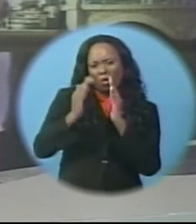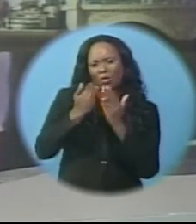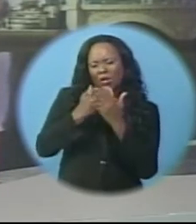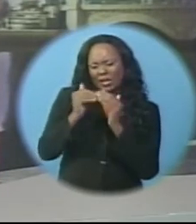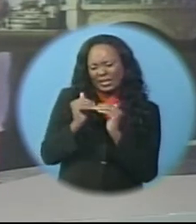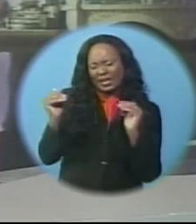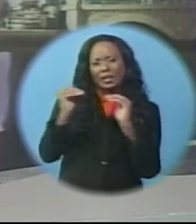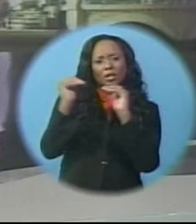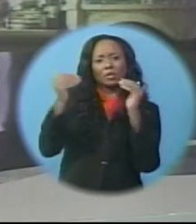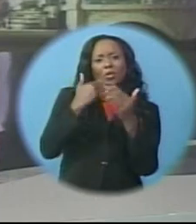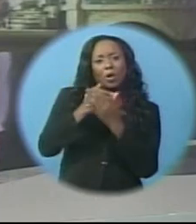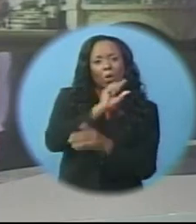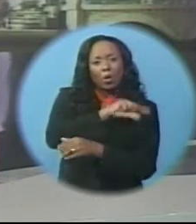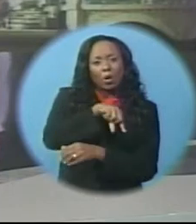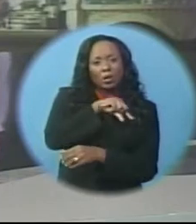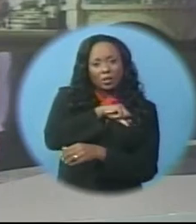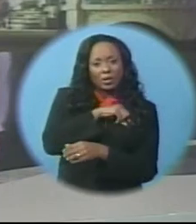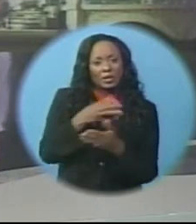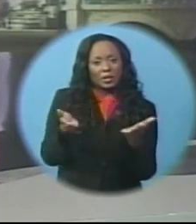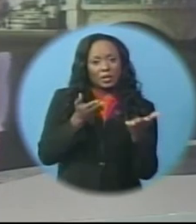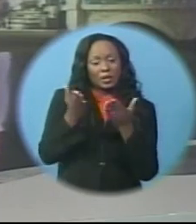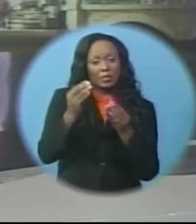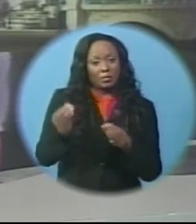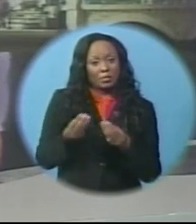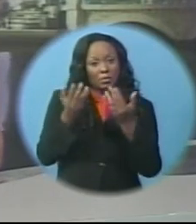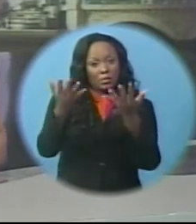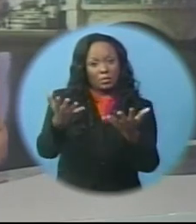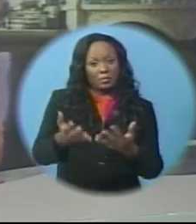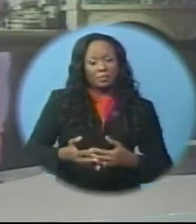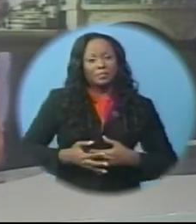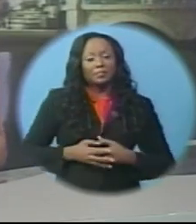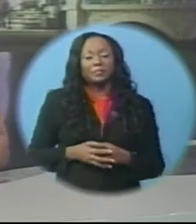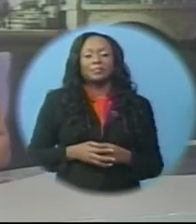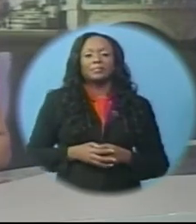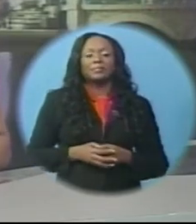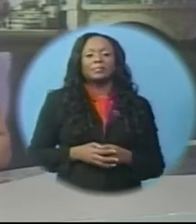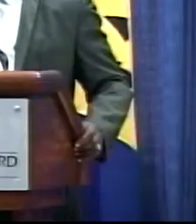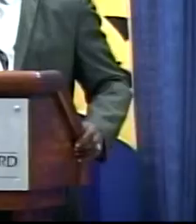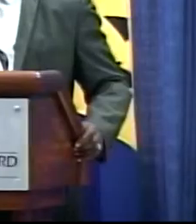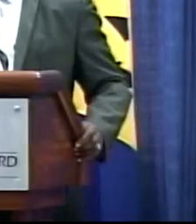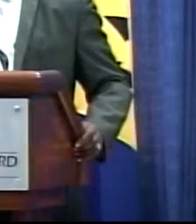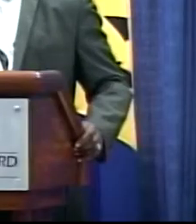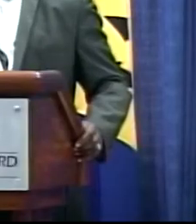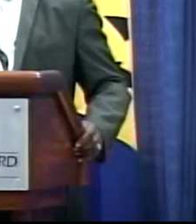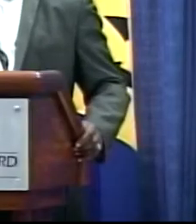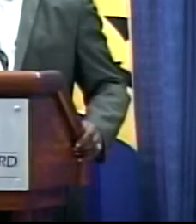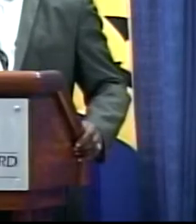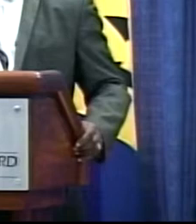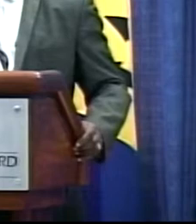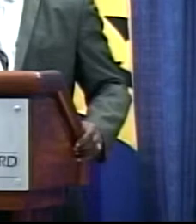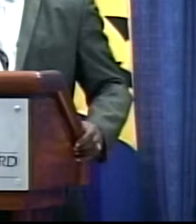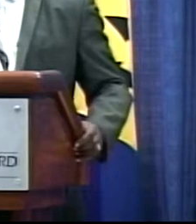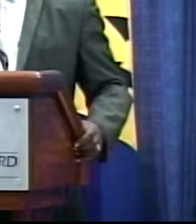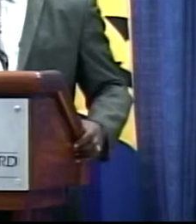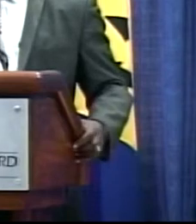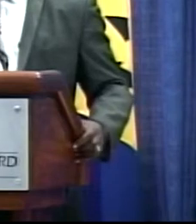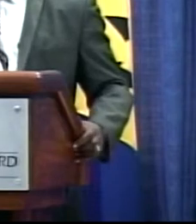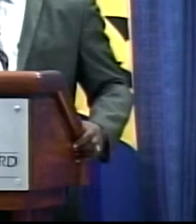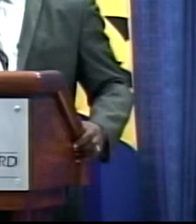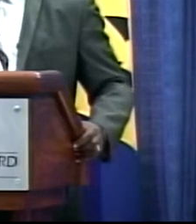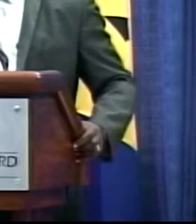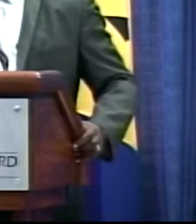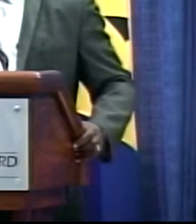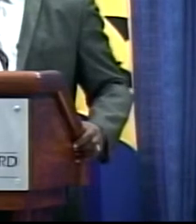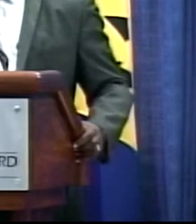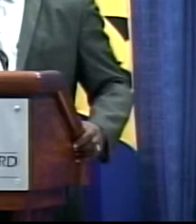of the services and the products that they provide. Here in Barbados, we intend to build and be